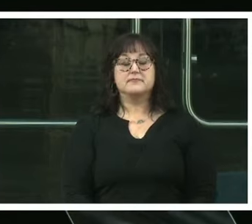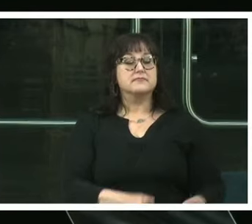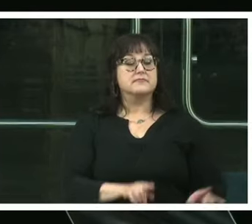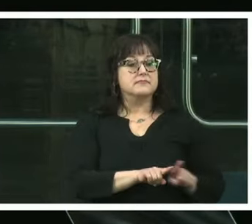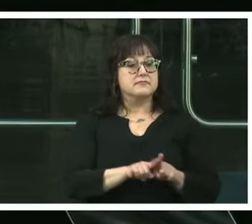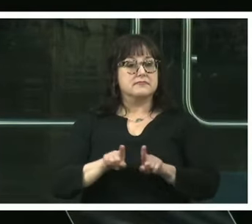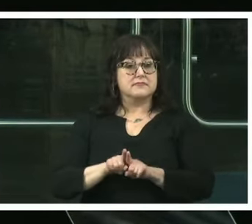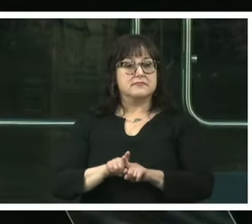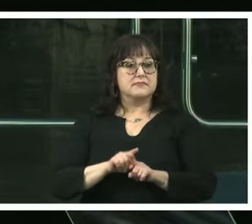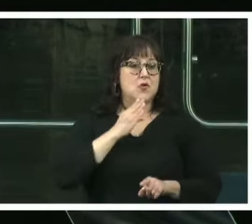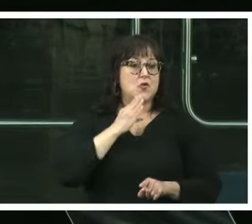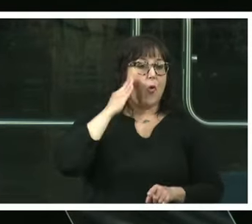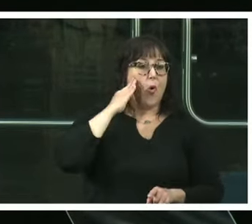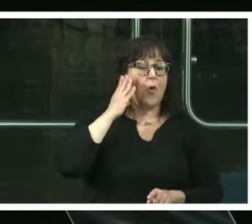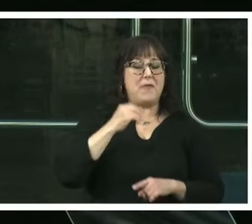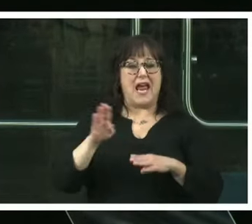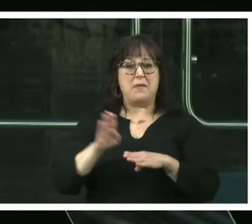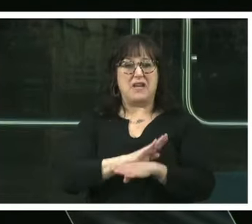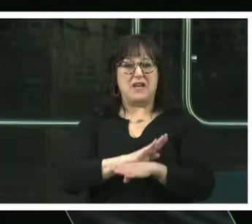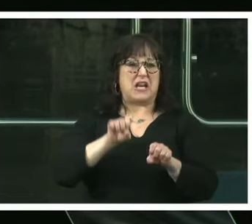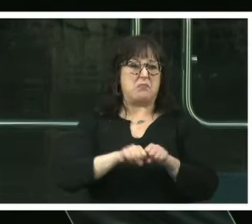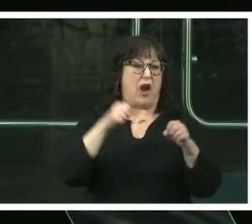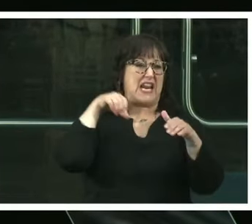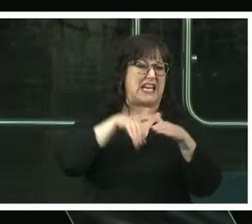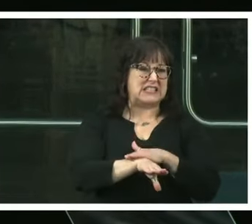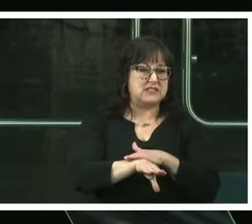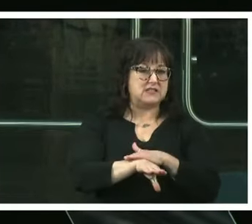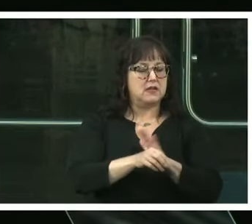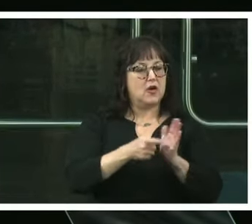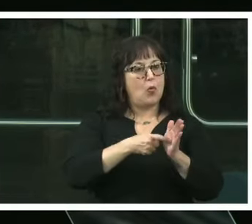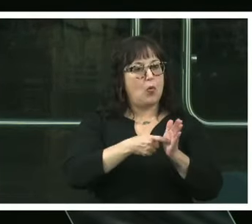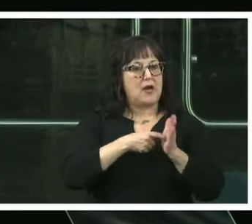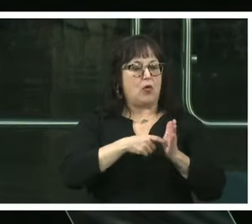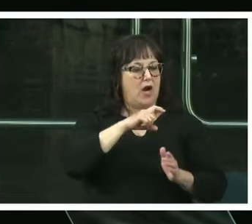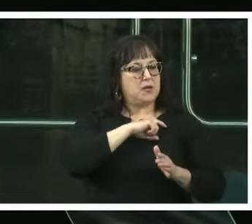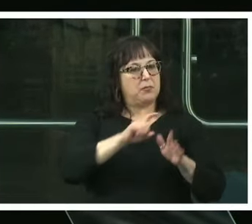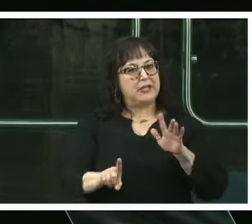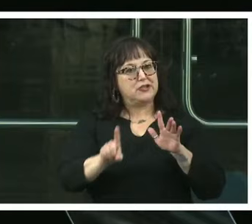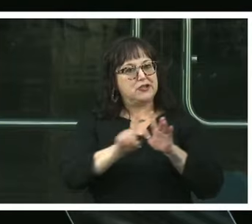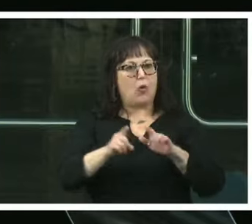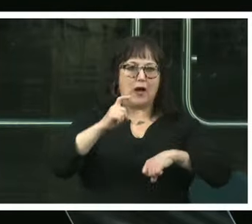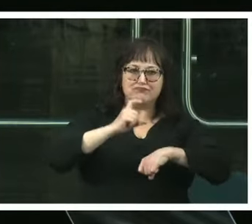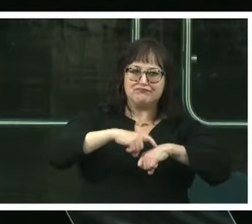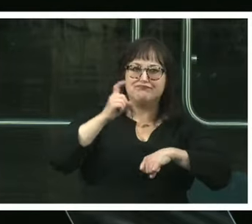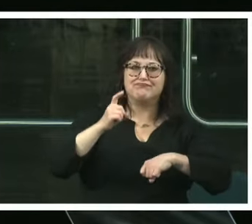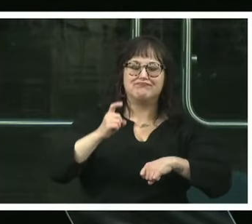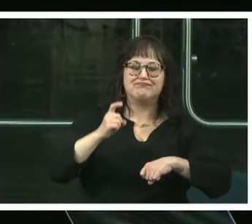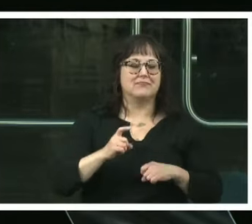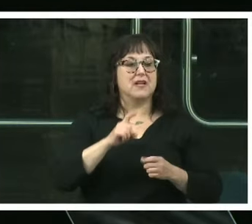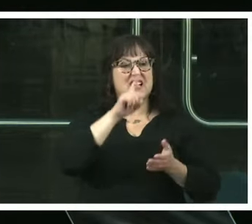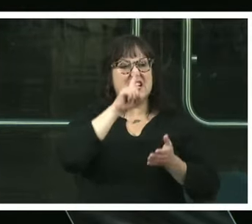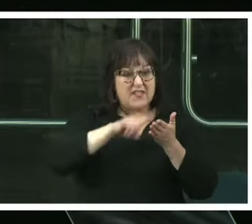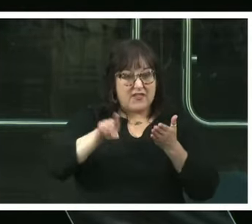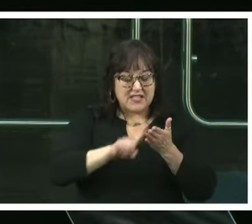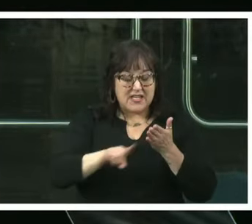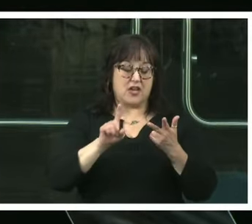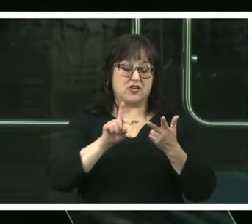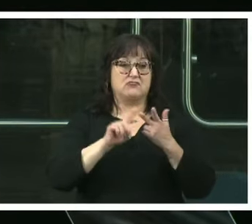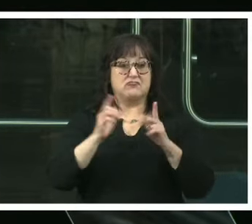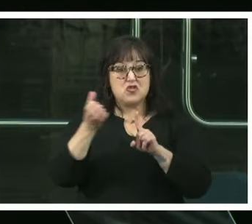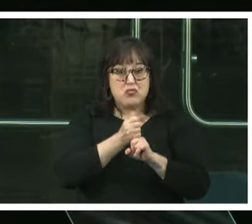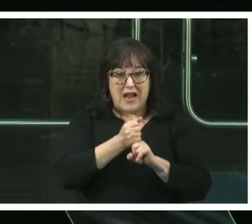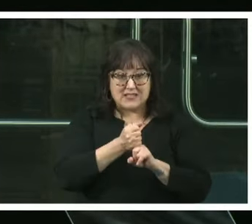Likewise, home and business break-ins require a timely police response, an investigation, an